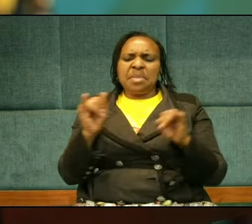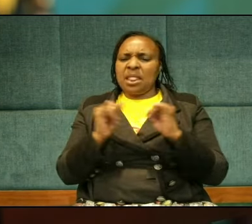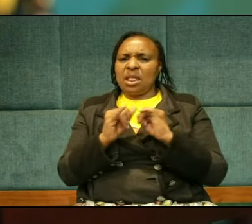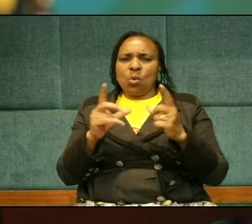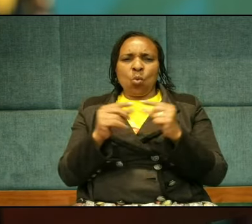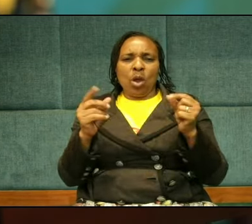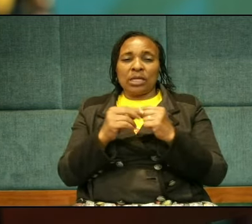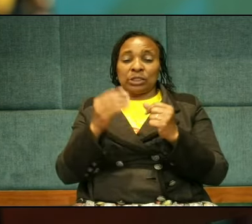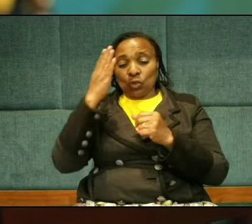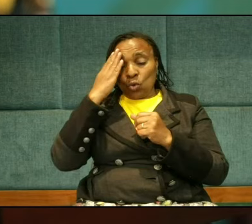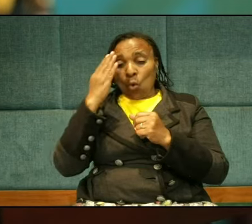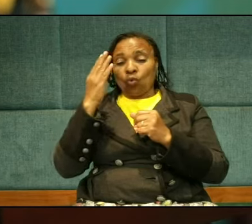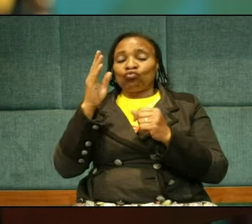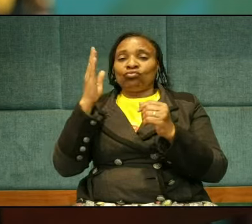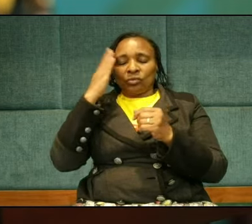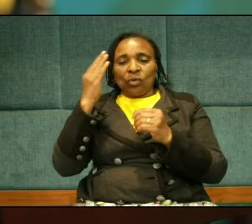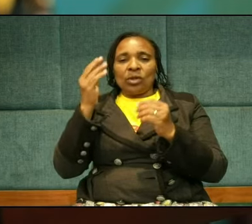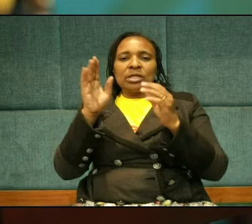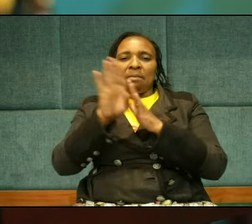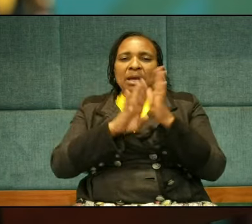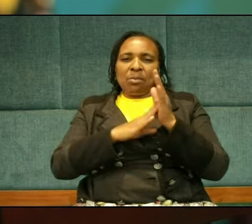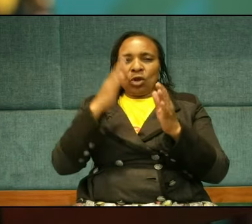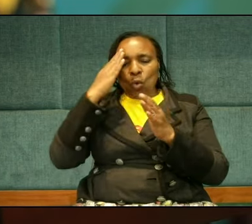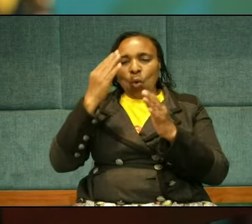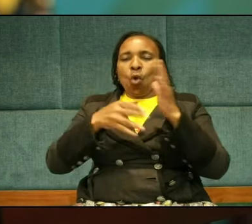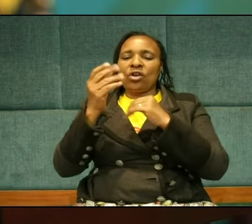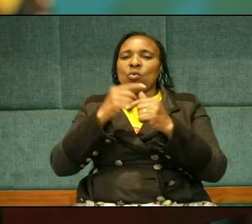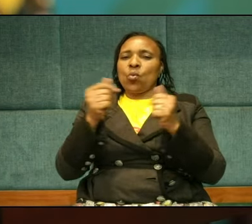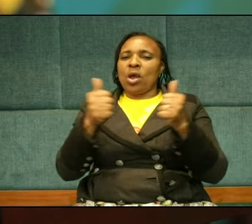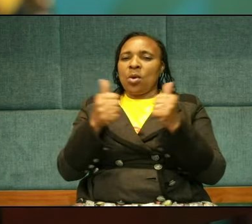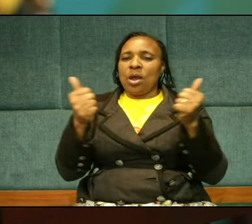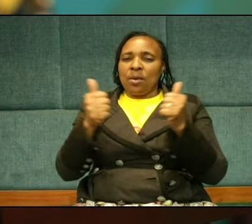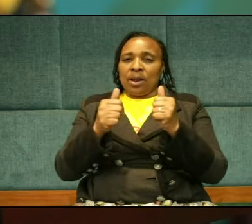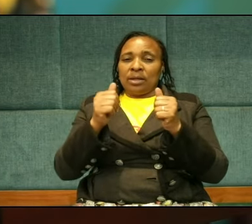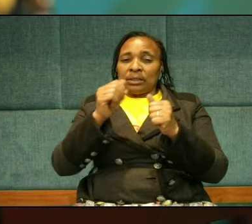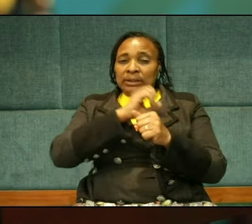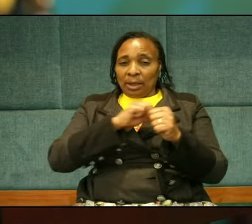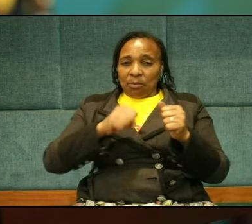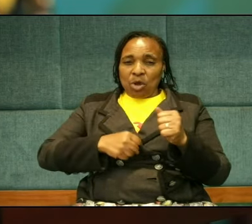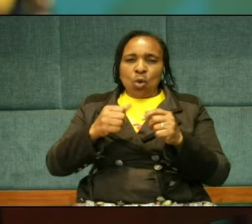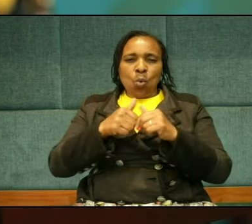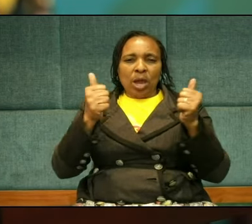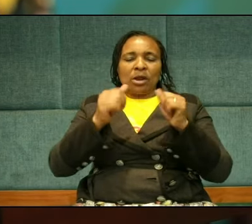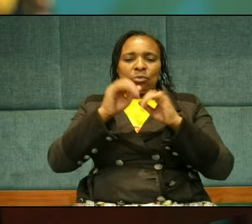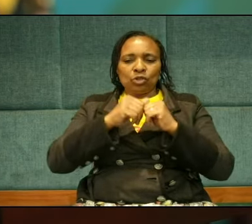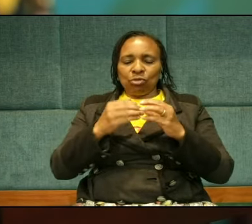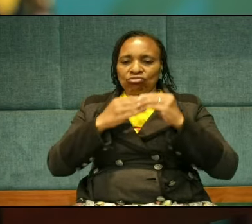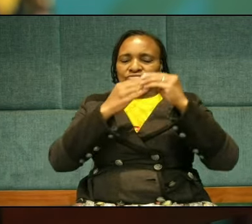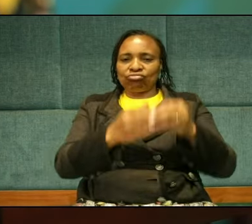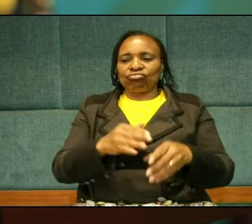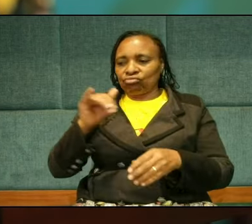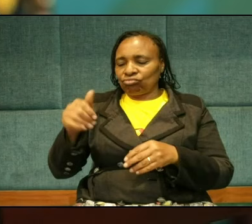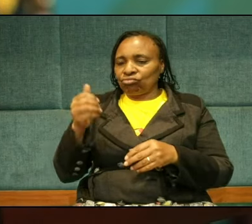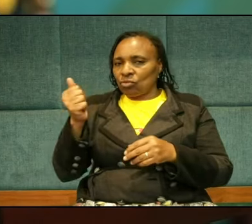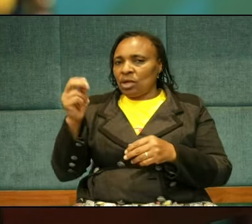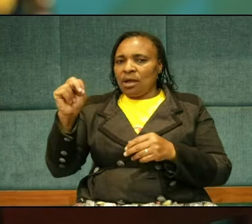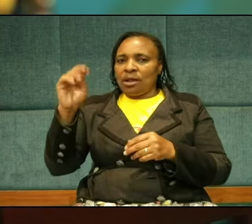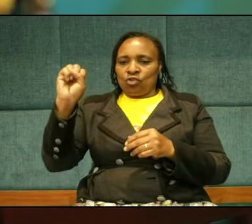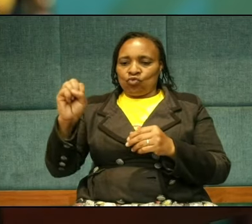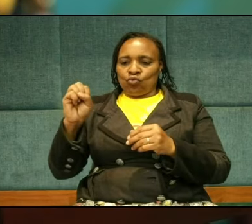to know the Bible and God very well. Samuel is happy that he could lead Johan to Jesus' feet, and he